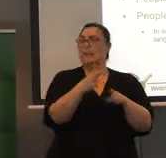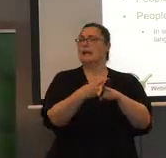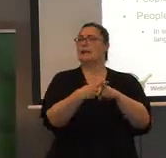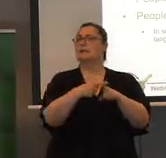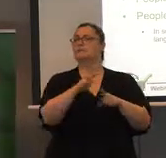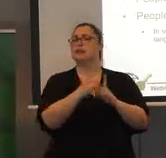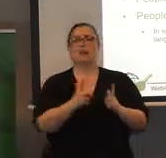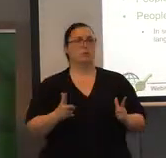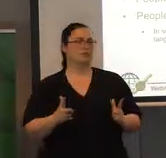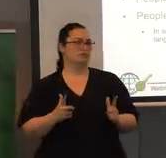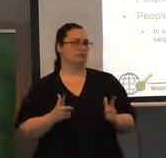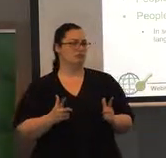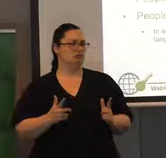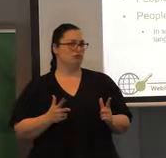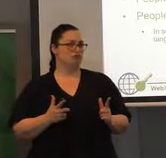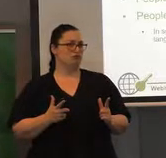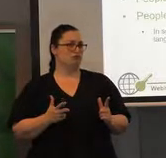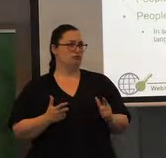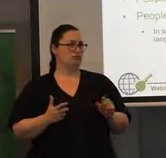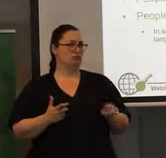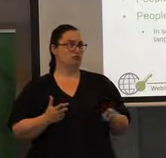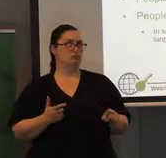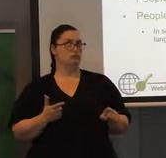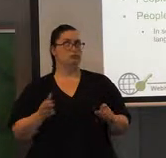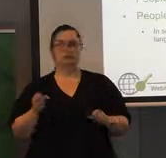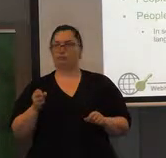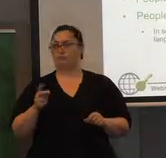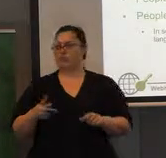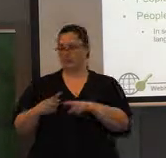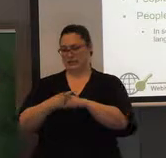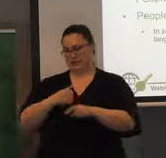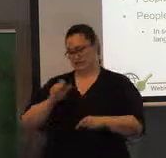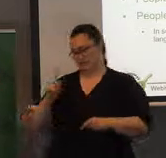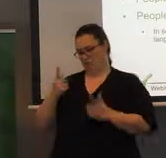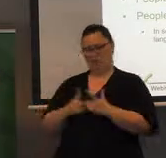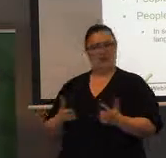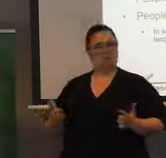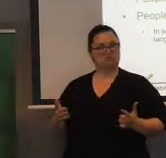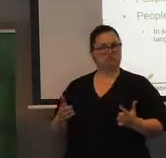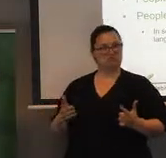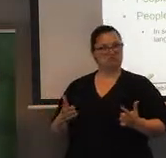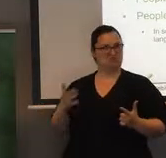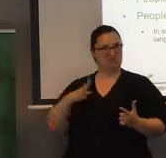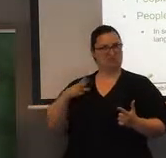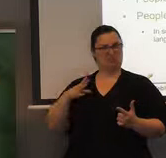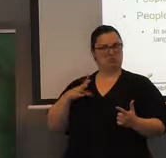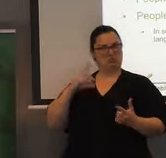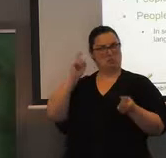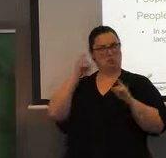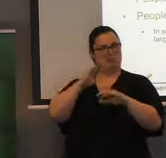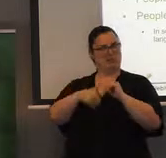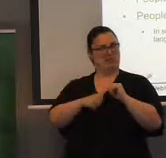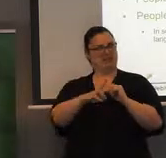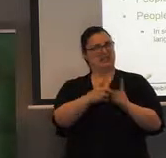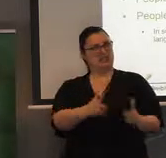where English is not their first language. And you think, oh, okay, well, you know, English is our first language, you know. Do we need to do that? Do